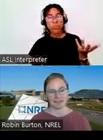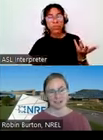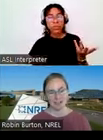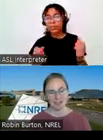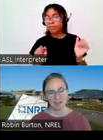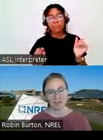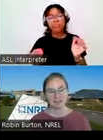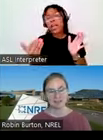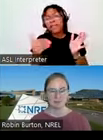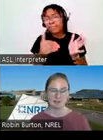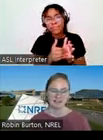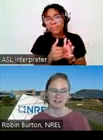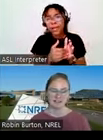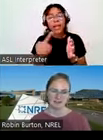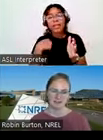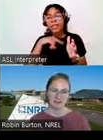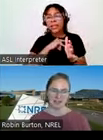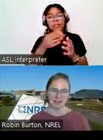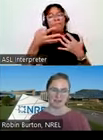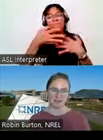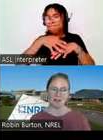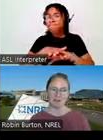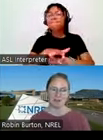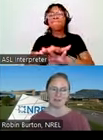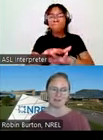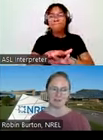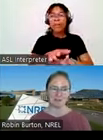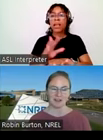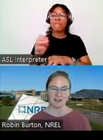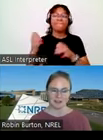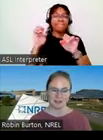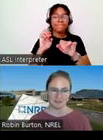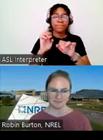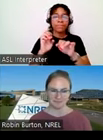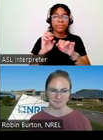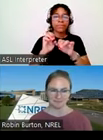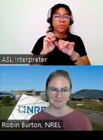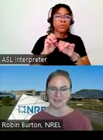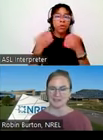Again, it's an integrated, coordinated effort being conducted across the labs.